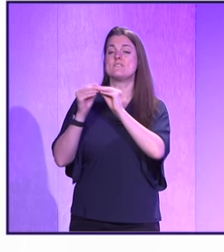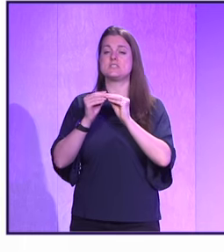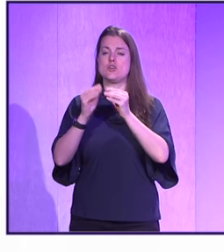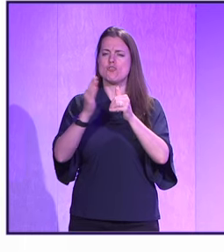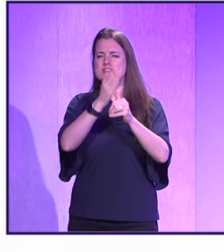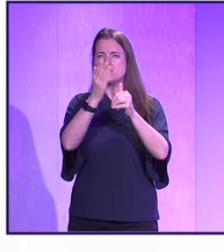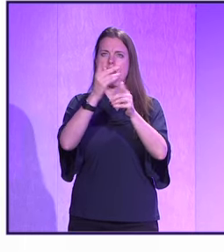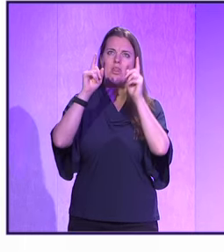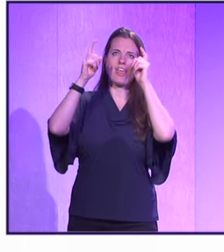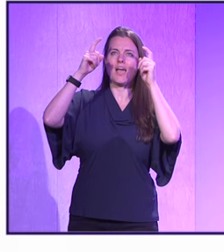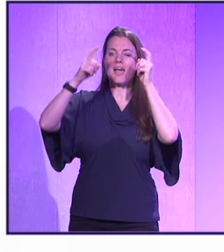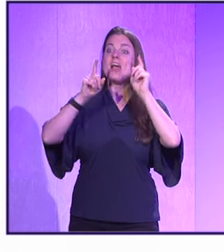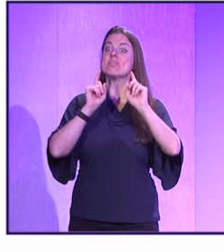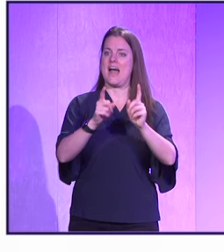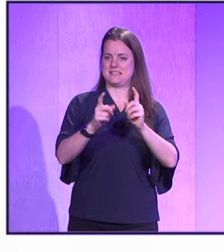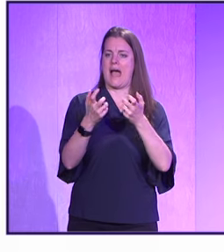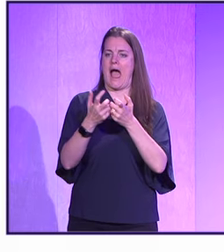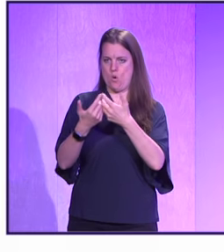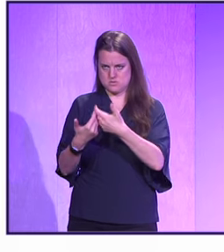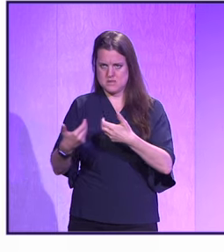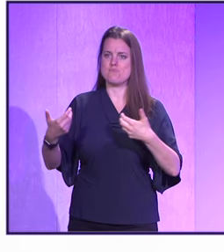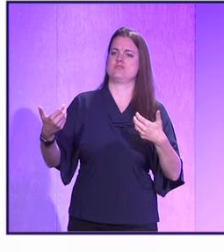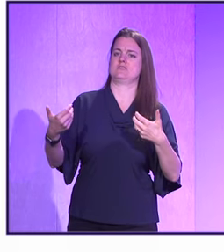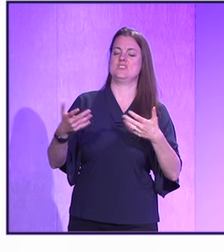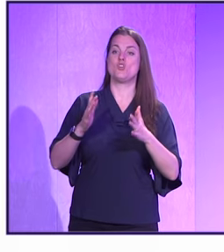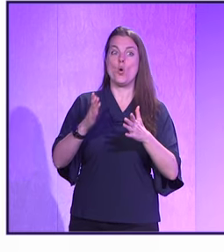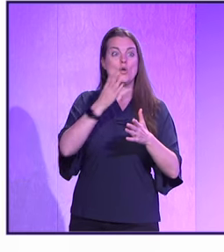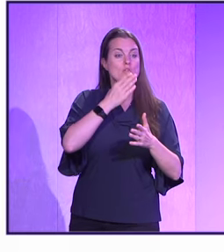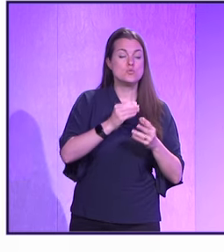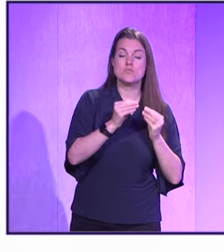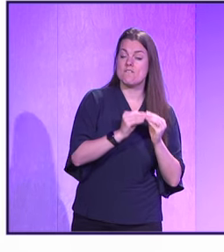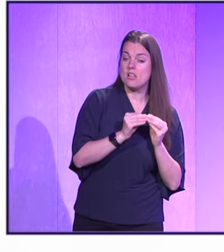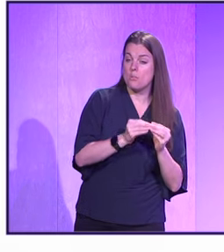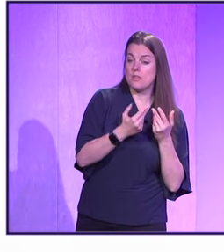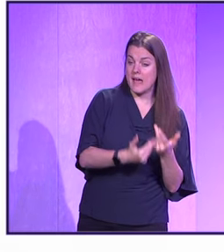individuality, creativity, diversity, and originality that will be the